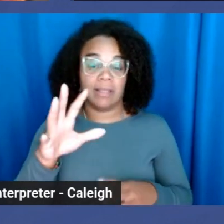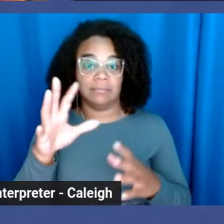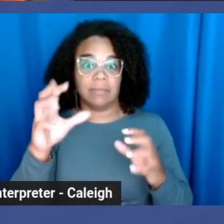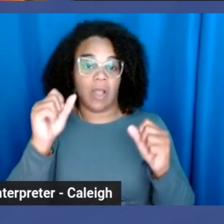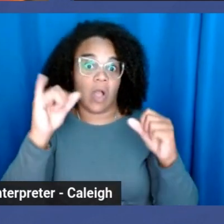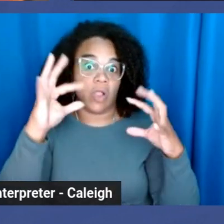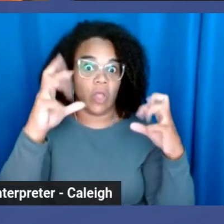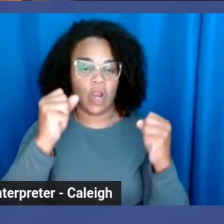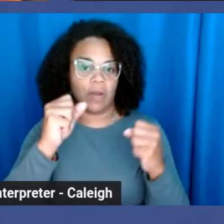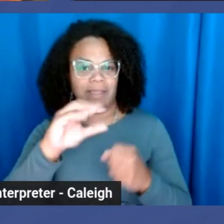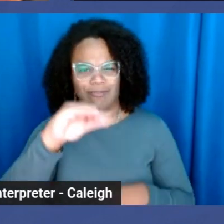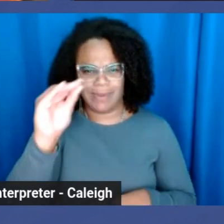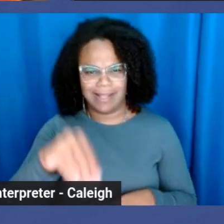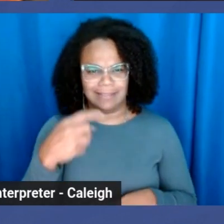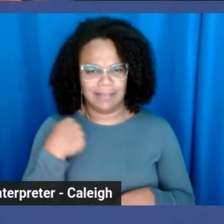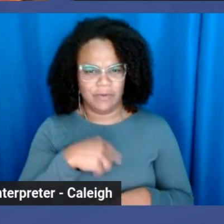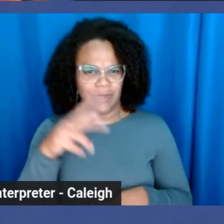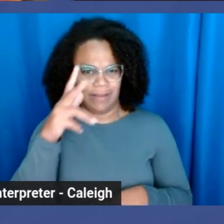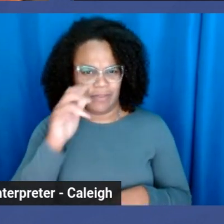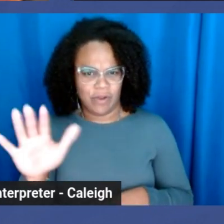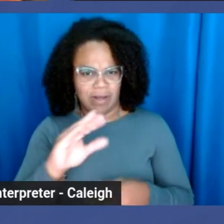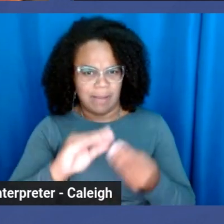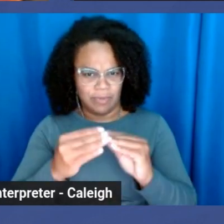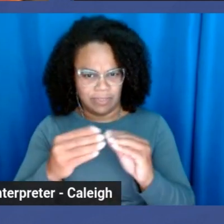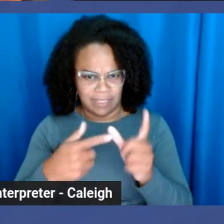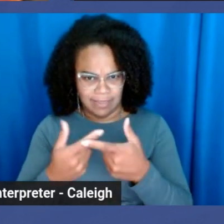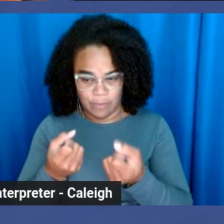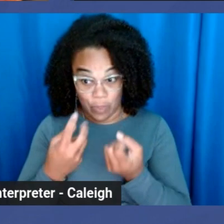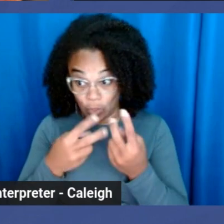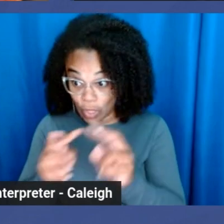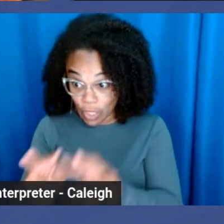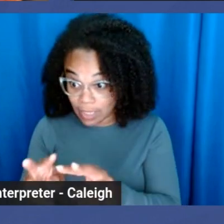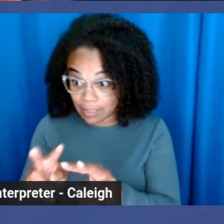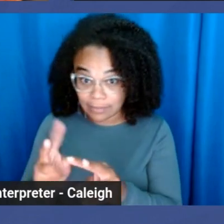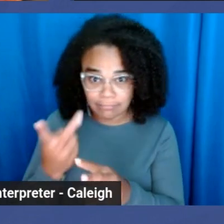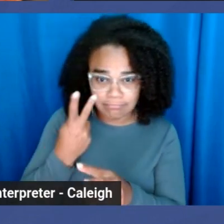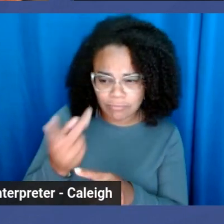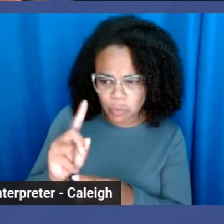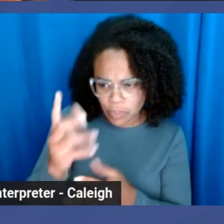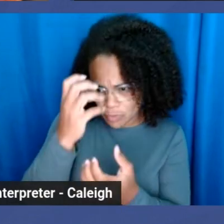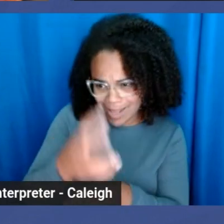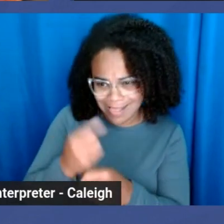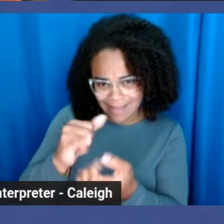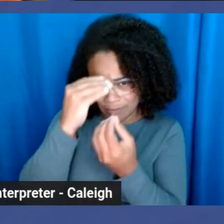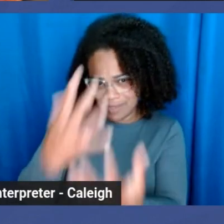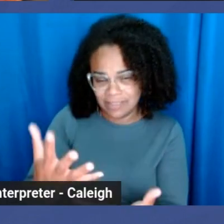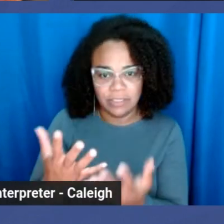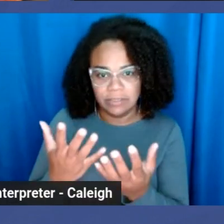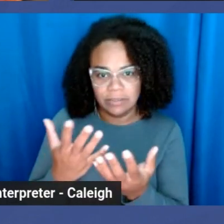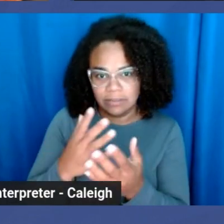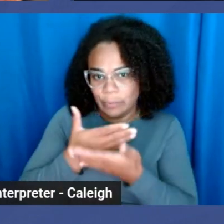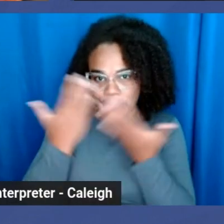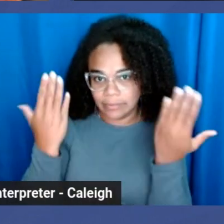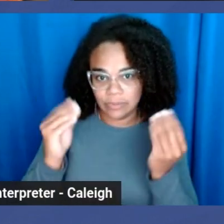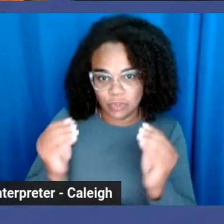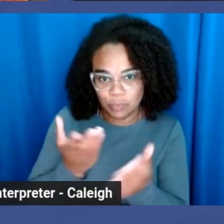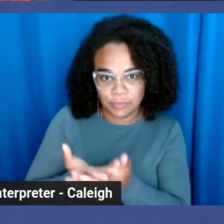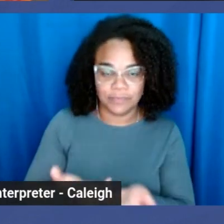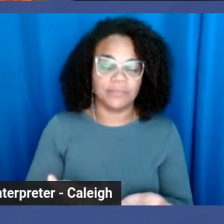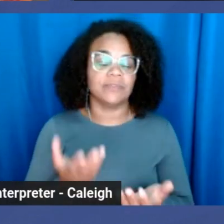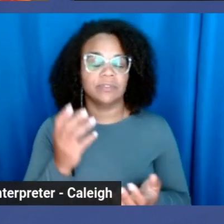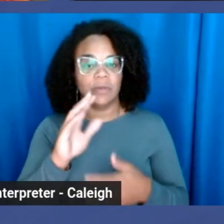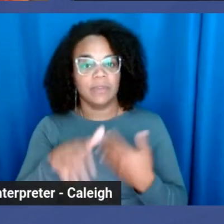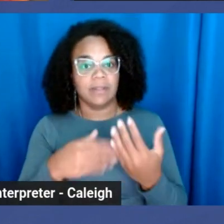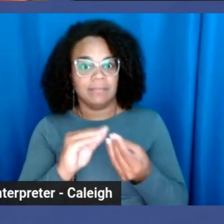these numbers and when you go to look at it, there's just no research, right? So things like that around like the numbers of kids accessing porn or